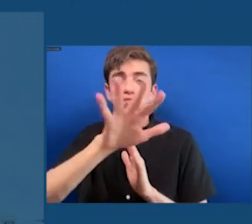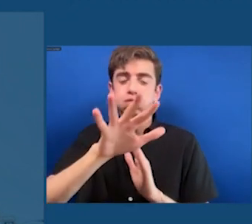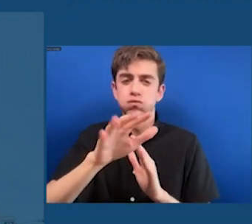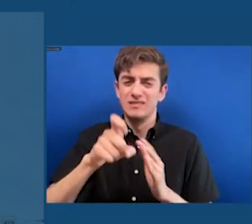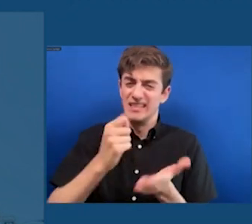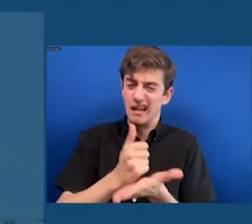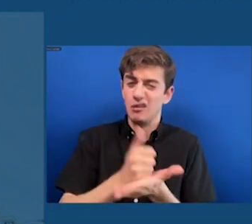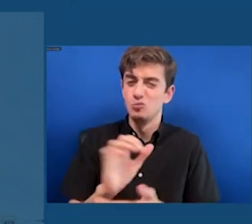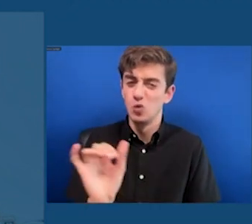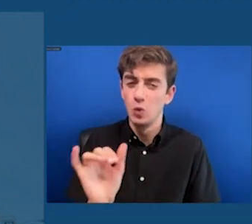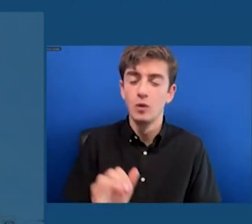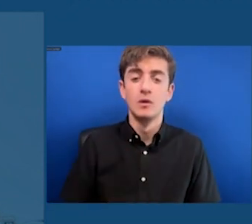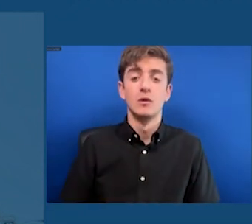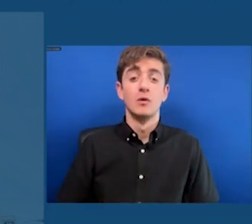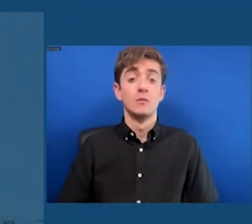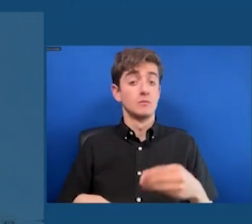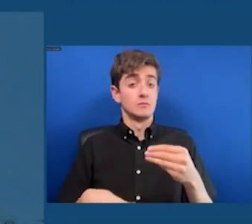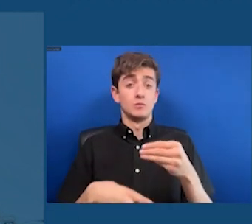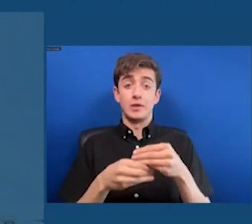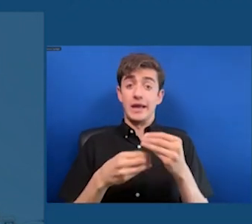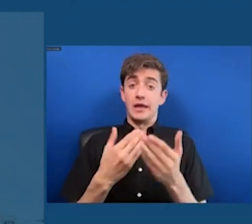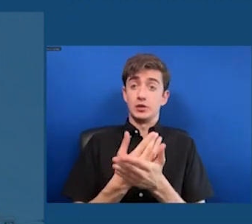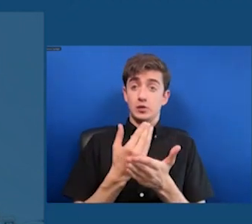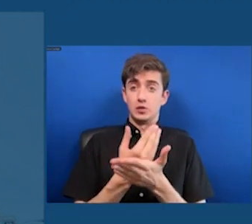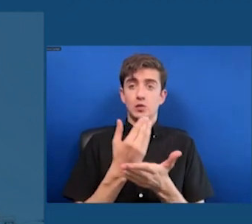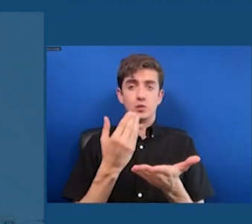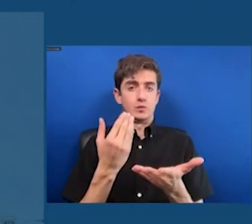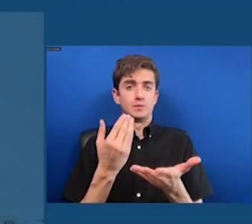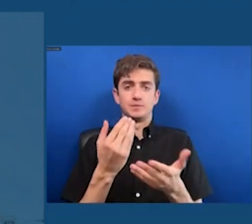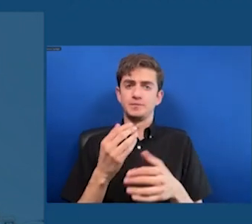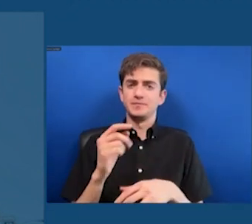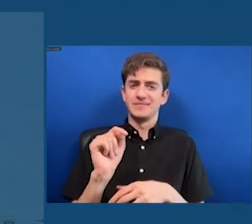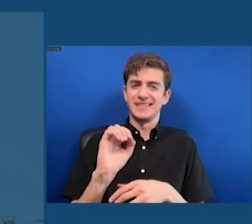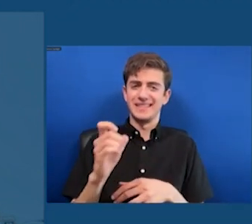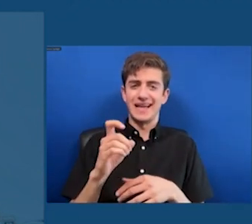tax incentive for multifamily housing construction,